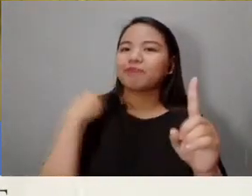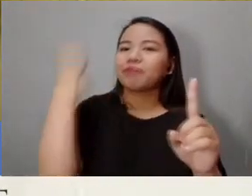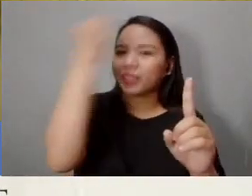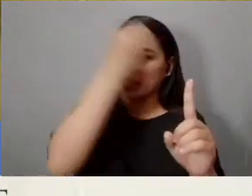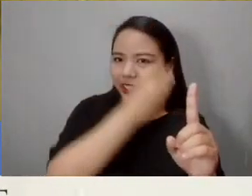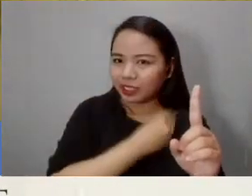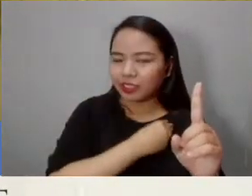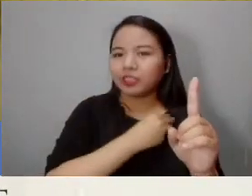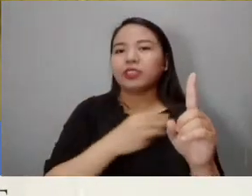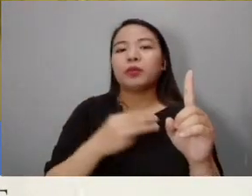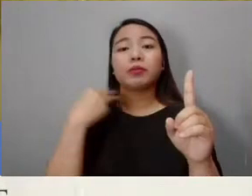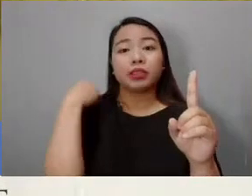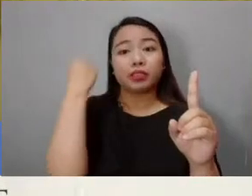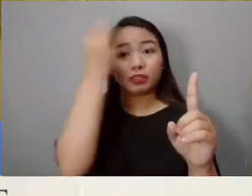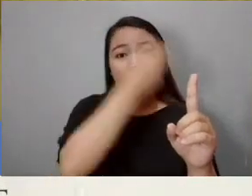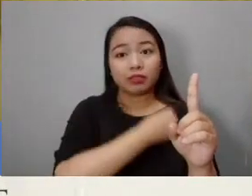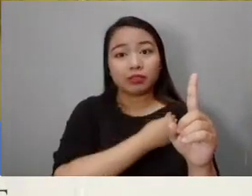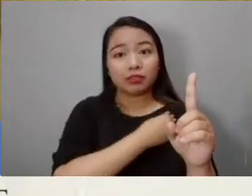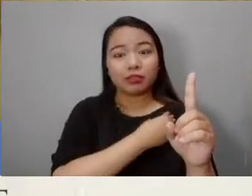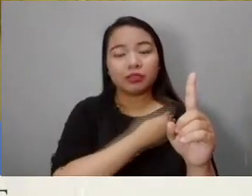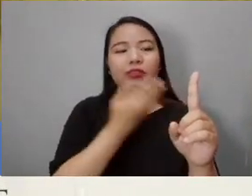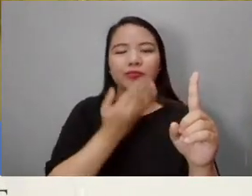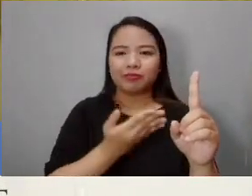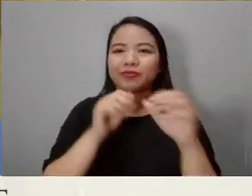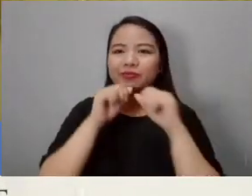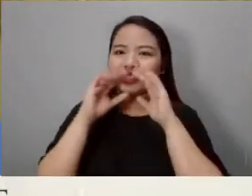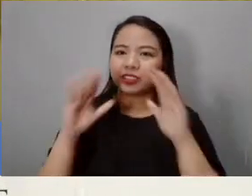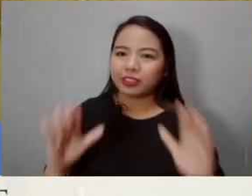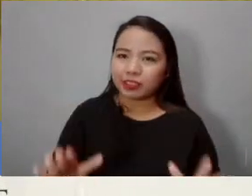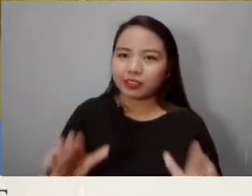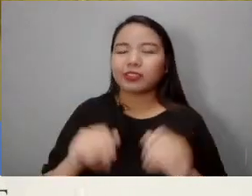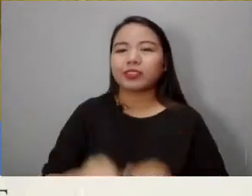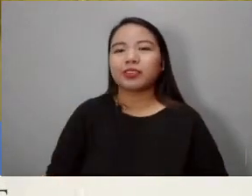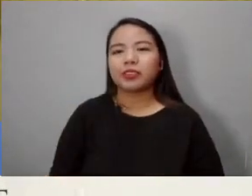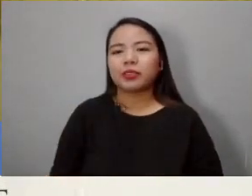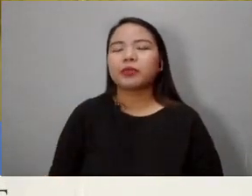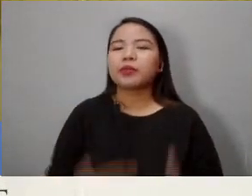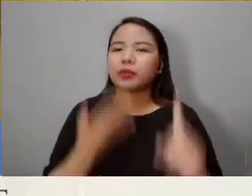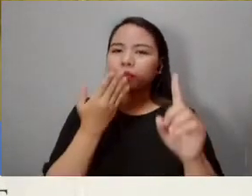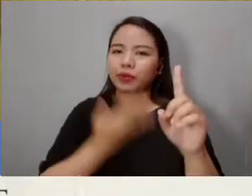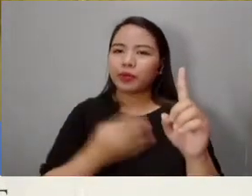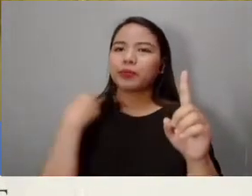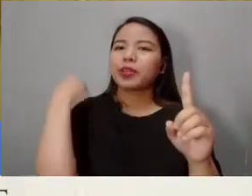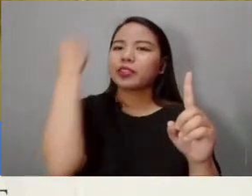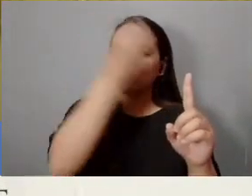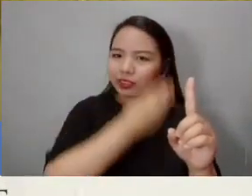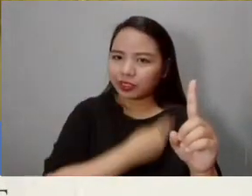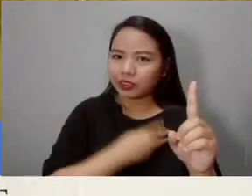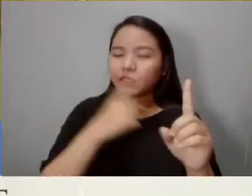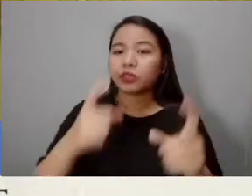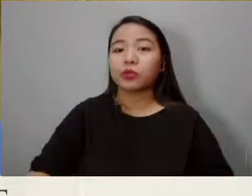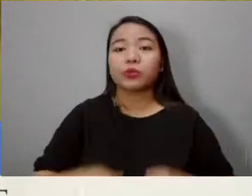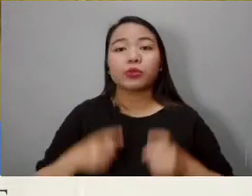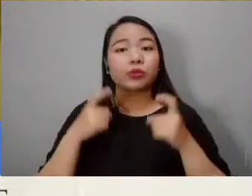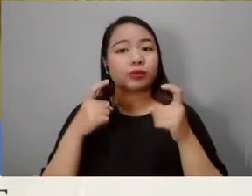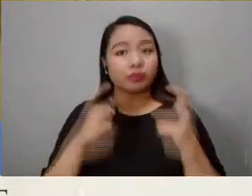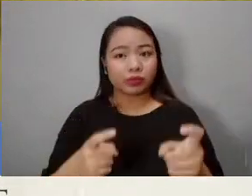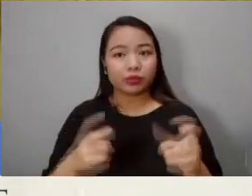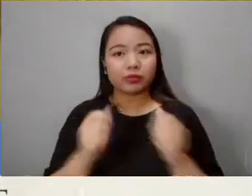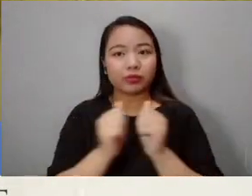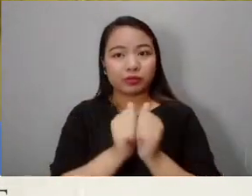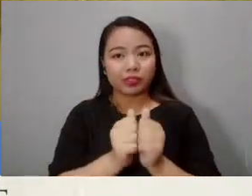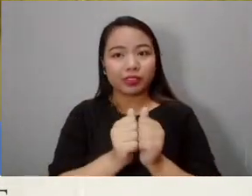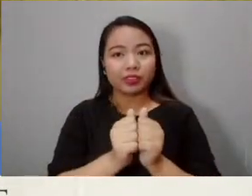Mary is blessed. Mary is gifted with Jesus.